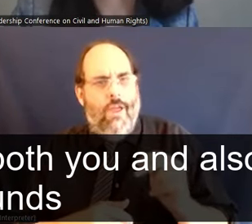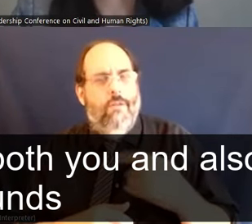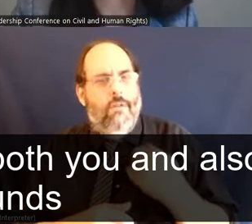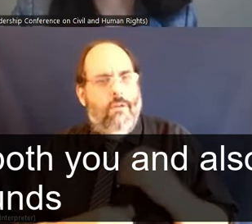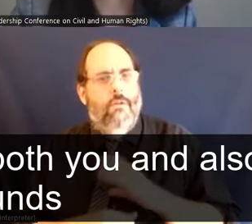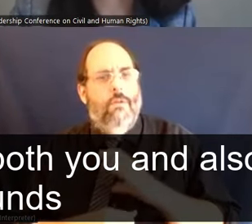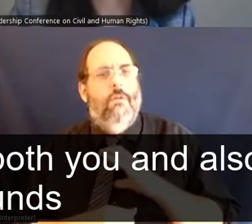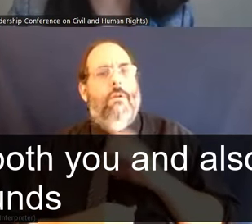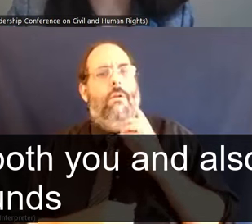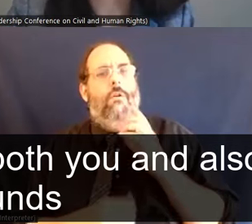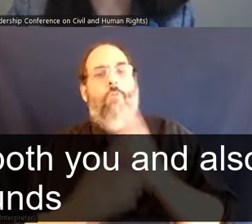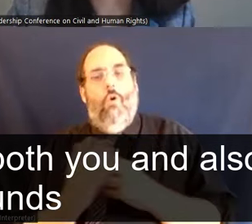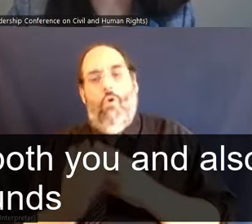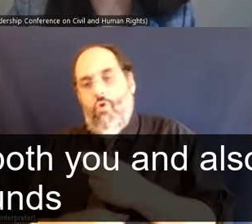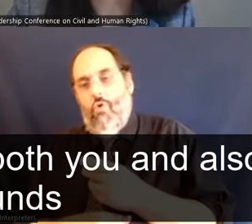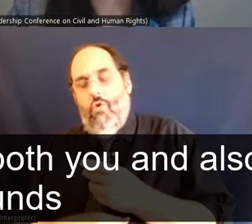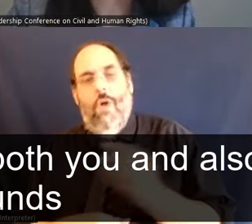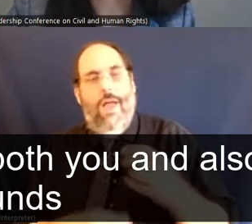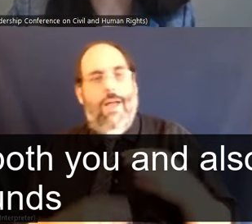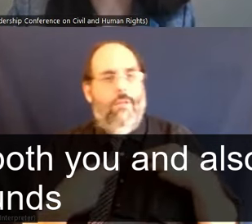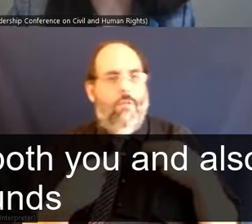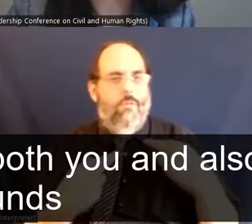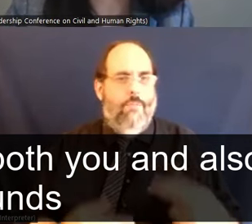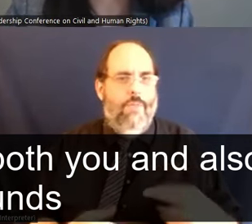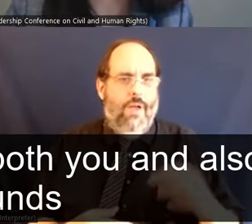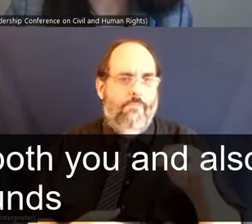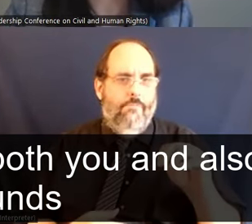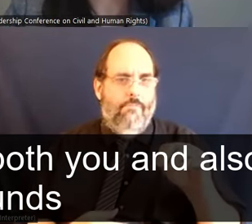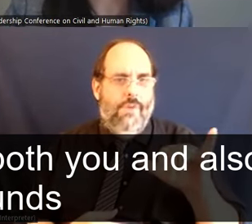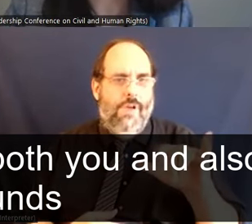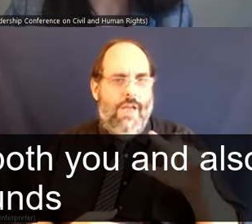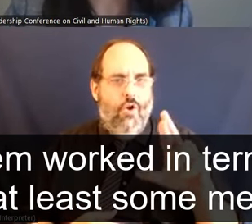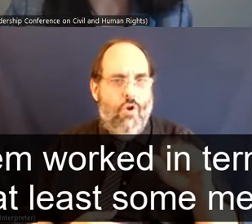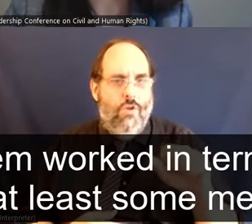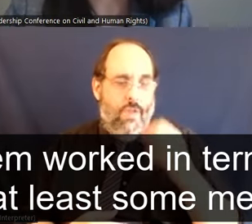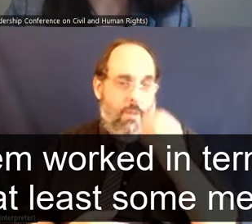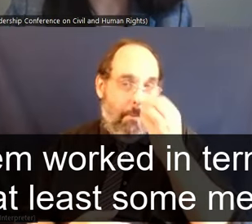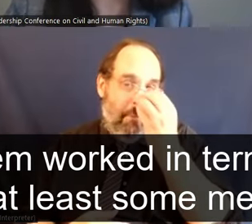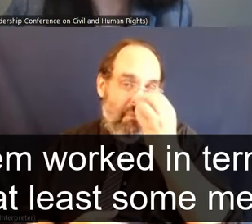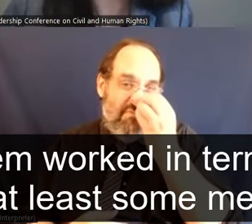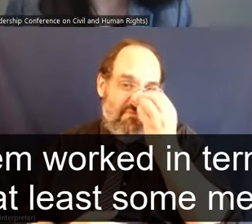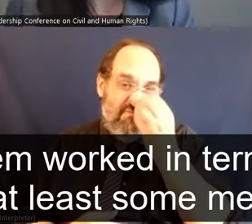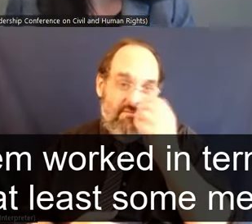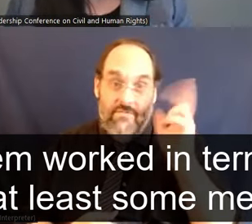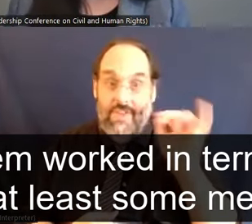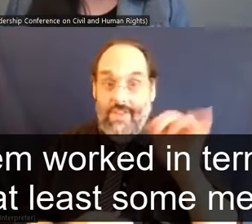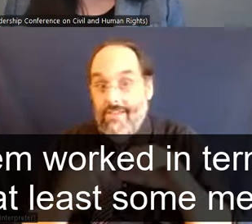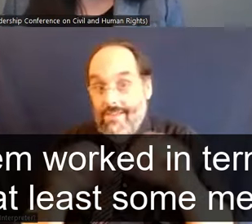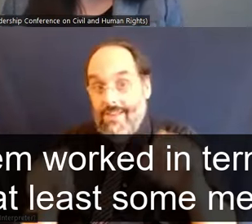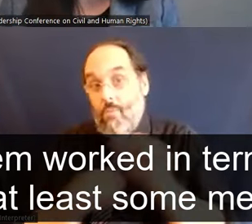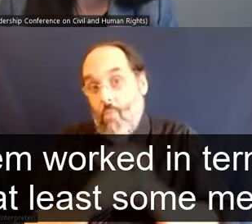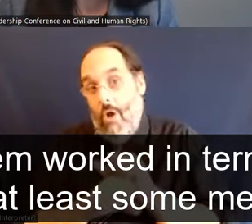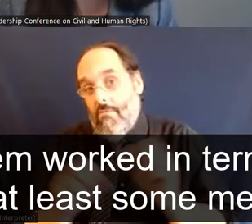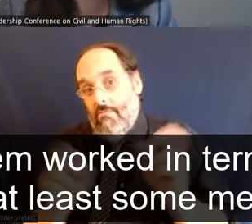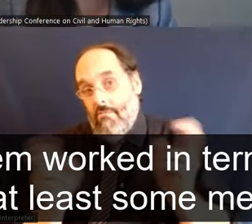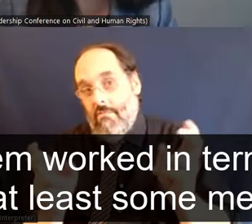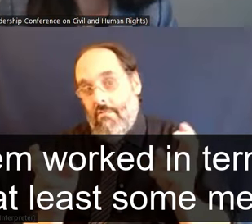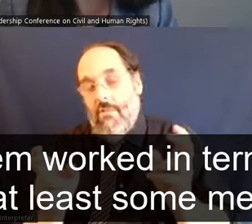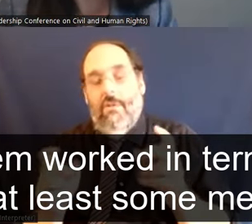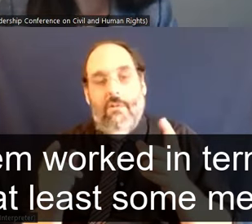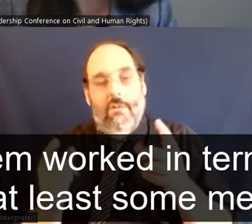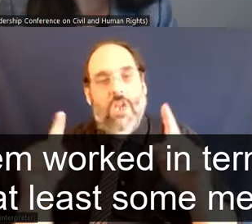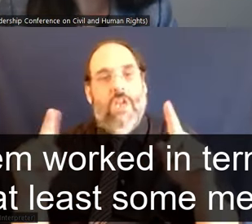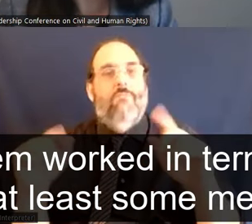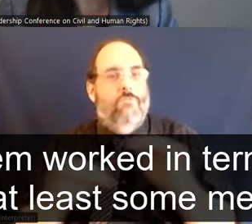from both you and Rabbi Myers that here, you know, it sounds like the system worked in terms of achieving